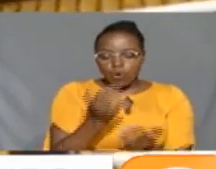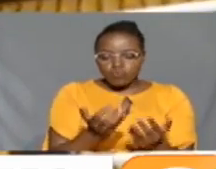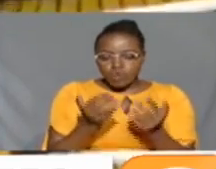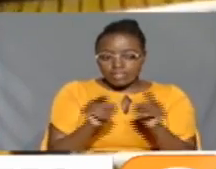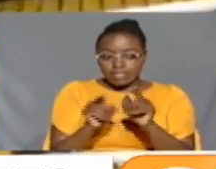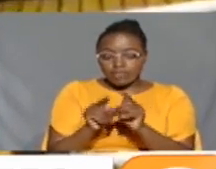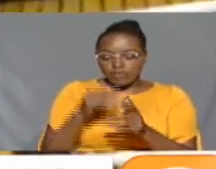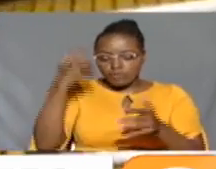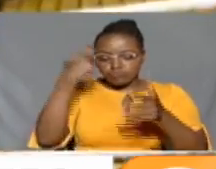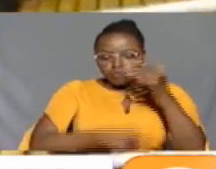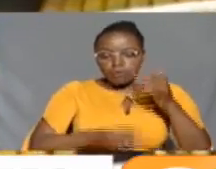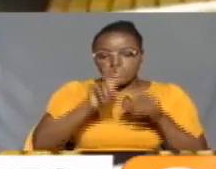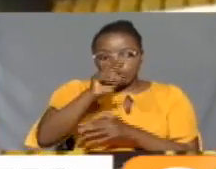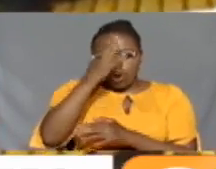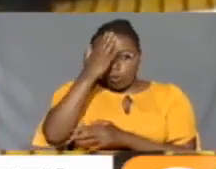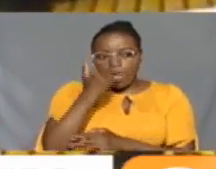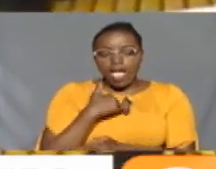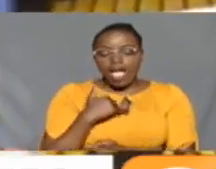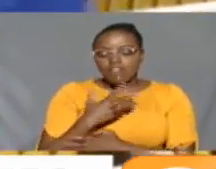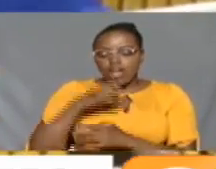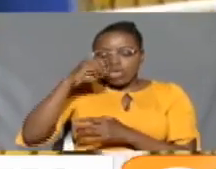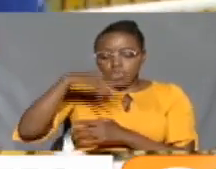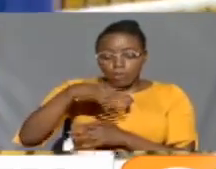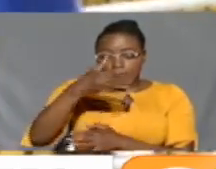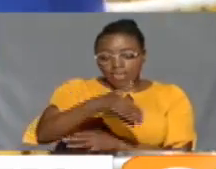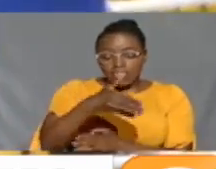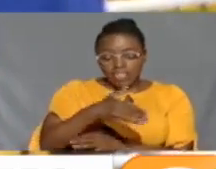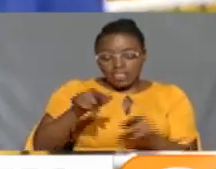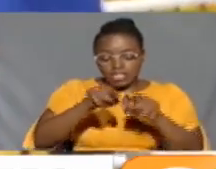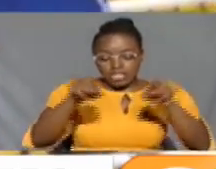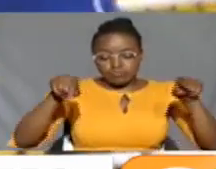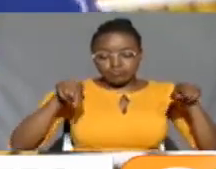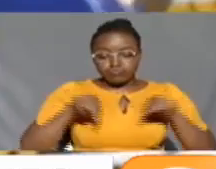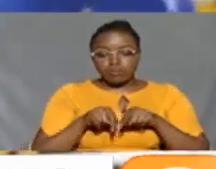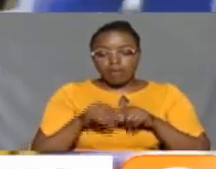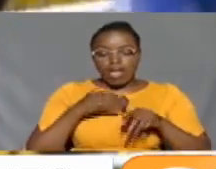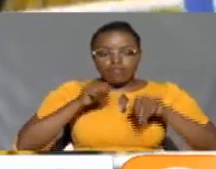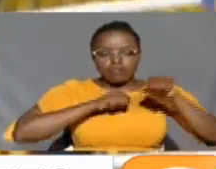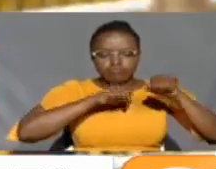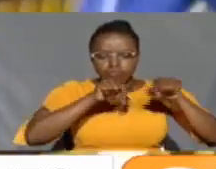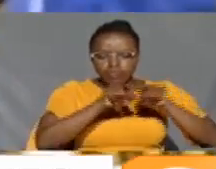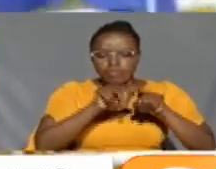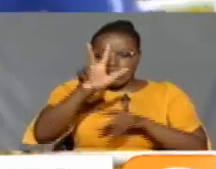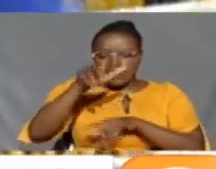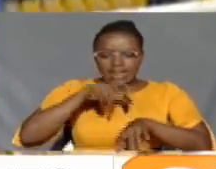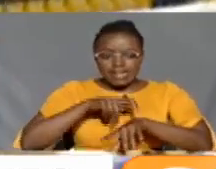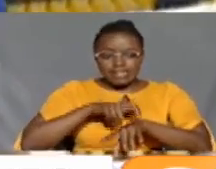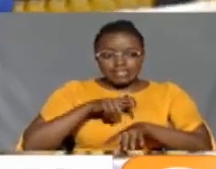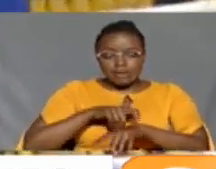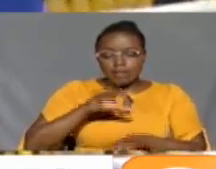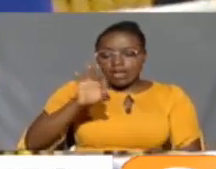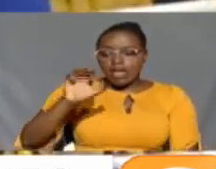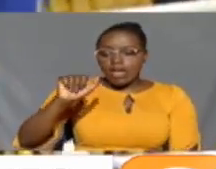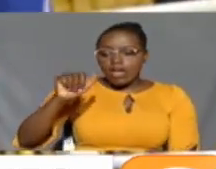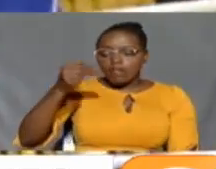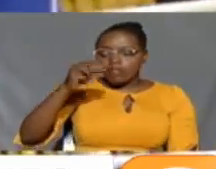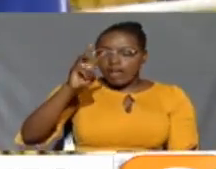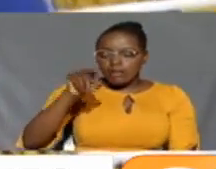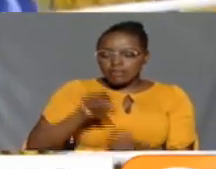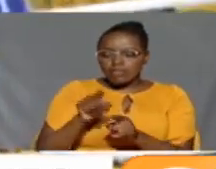deducted 2 points for dropping his mouth guard twice in the bout. Okoth dominated the fight, especially in the third round, where Fahmi spent most of the